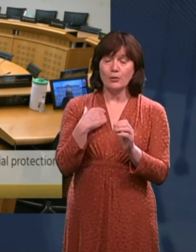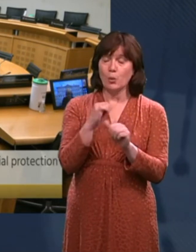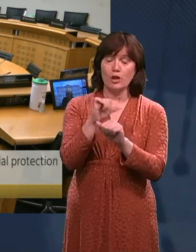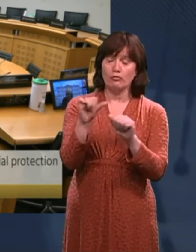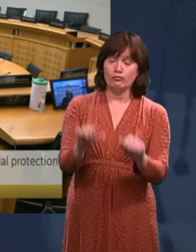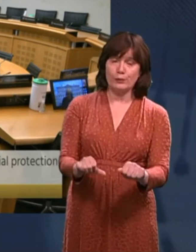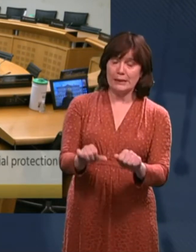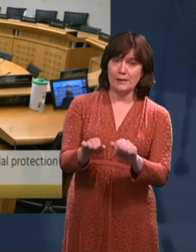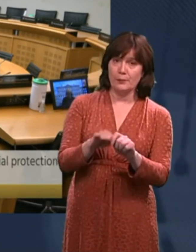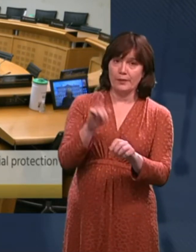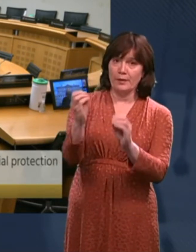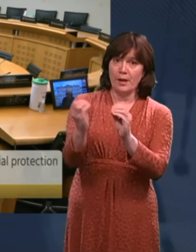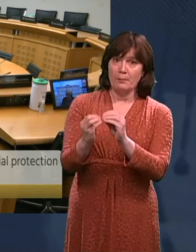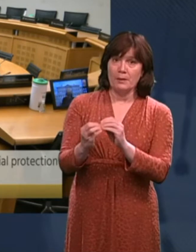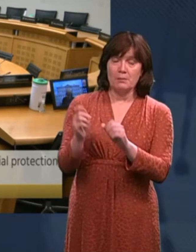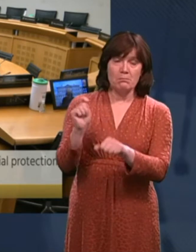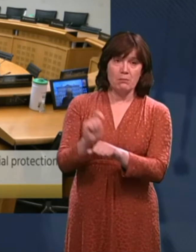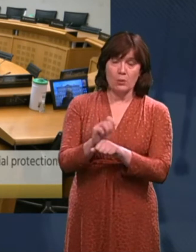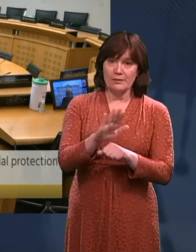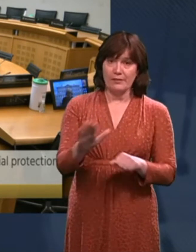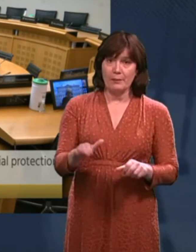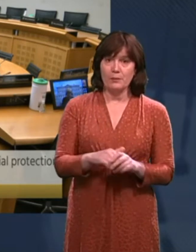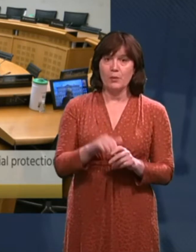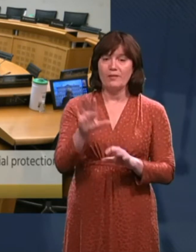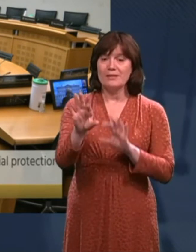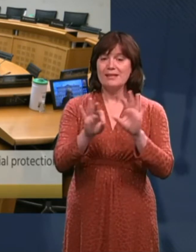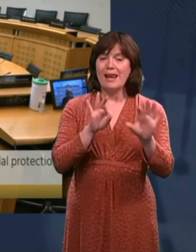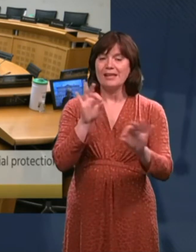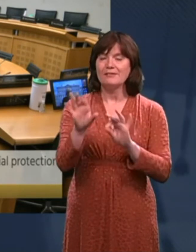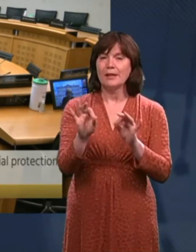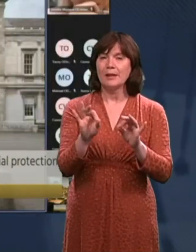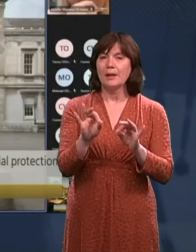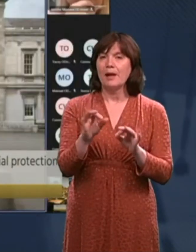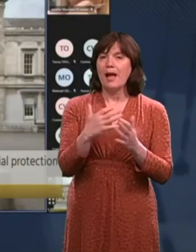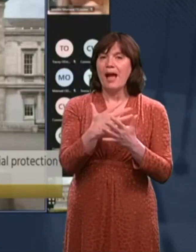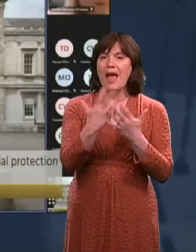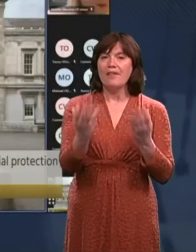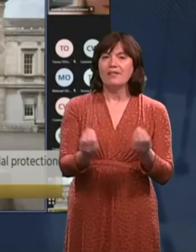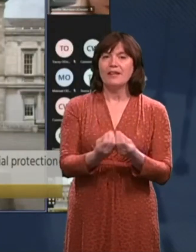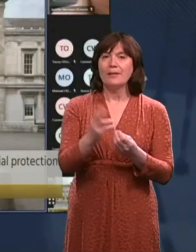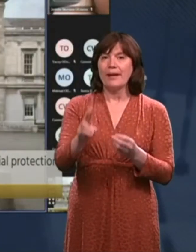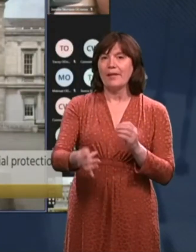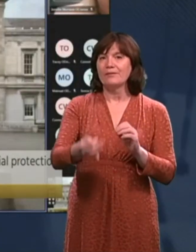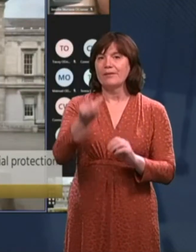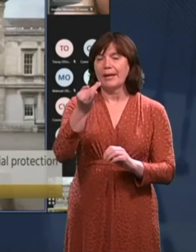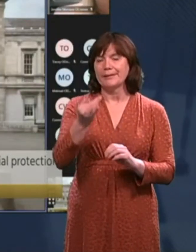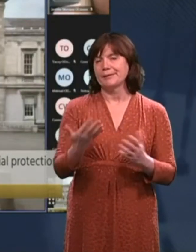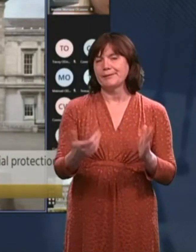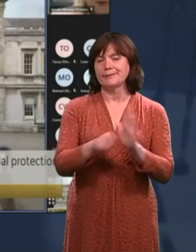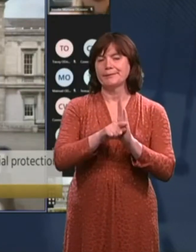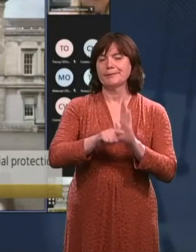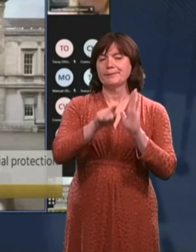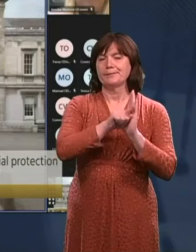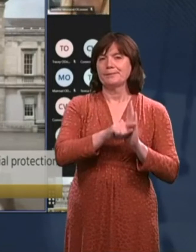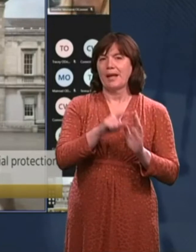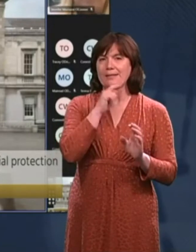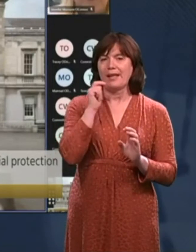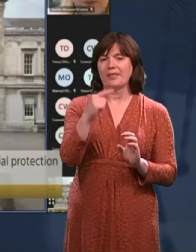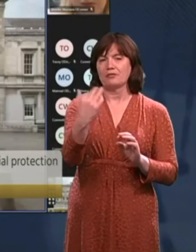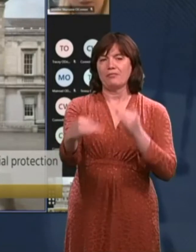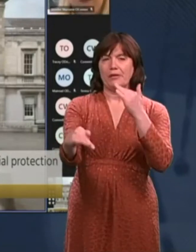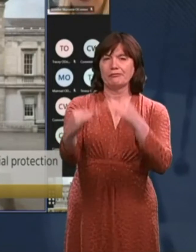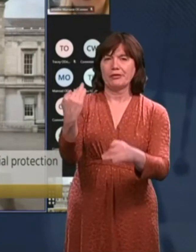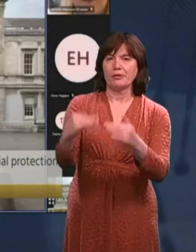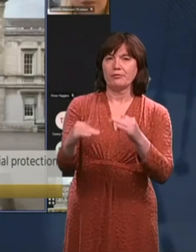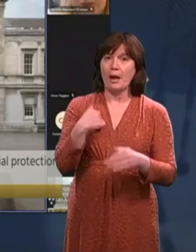them, to be honest with you, the most of them. I think you have selectively picked out everything you could possibly do and tried to point out that it's wrong. Can I